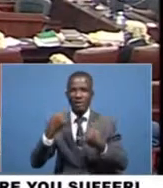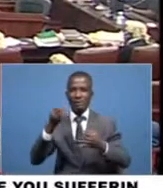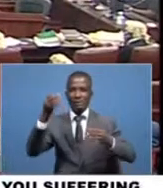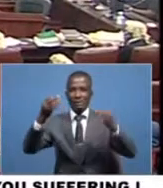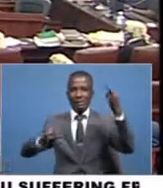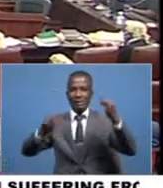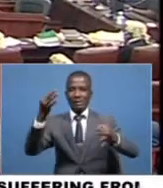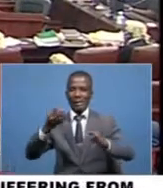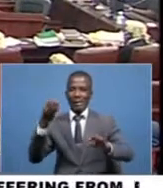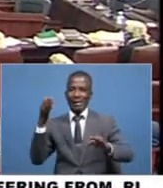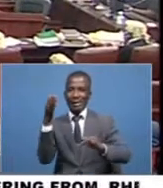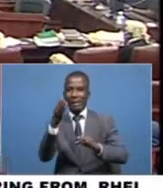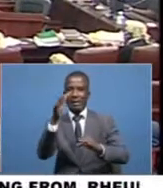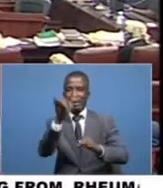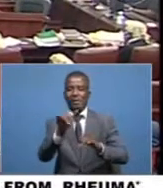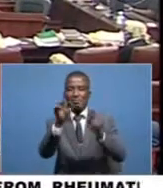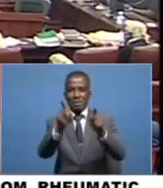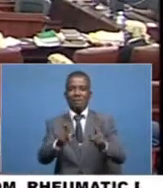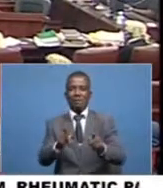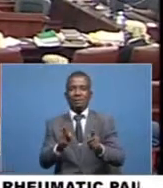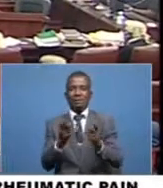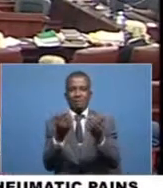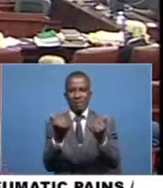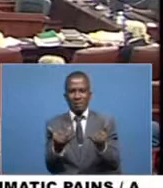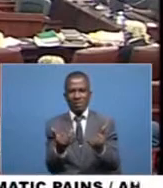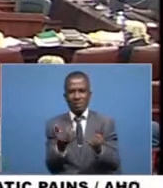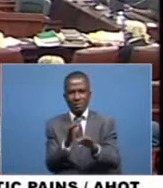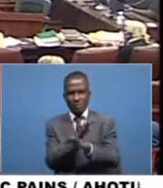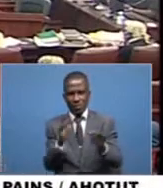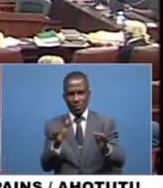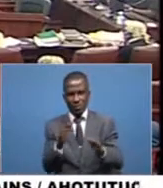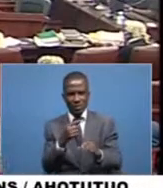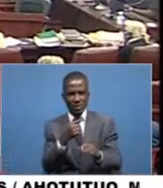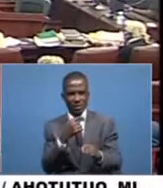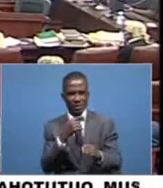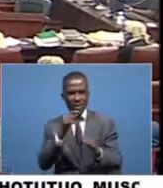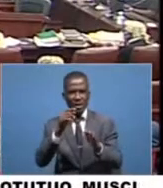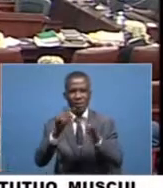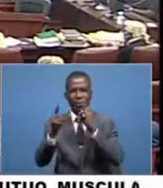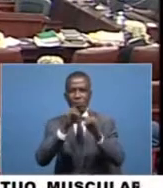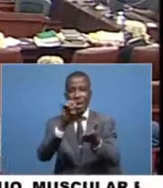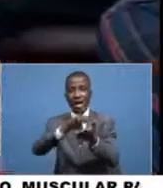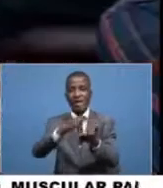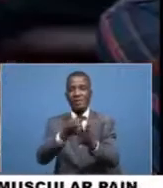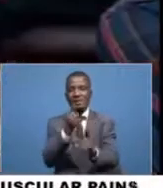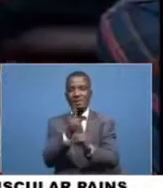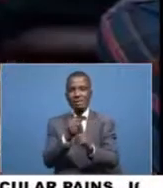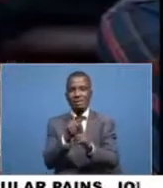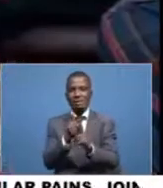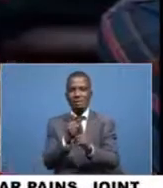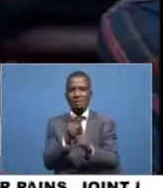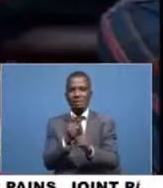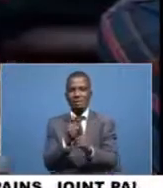agree. A party to an action need not give evidence himself. A party to